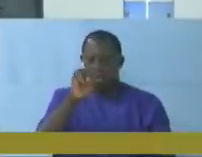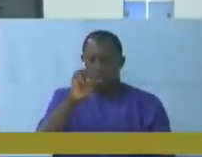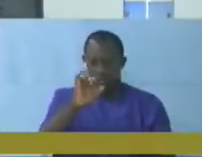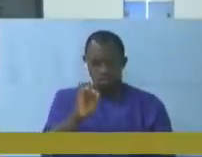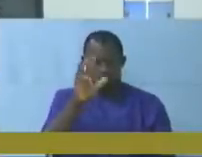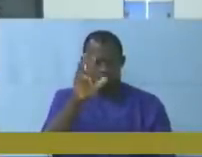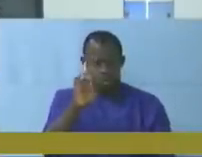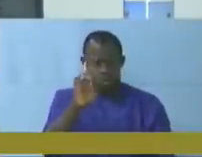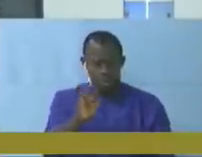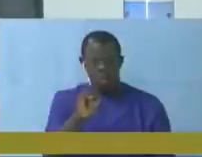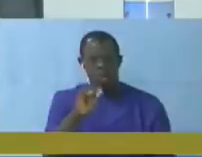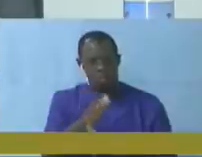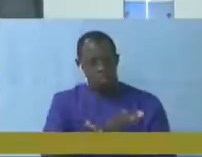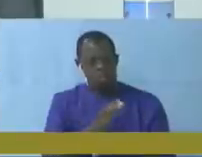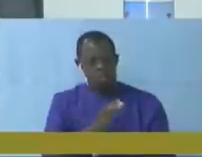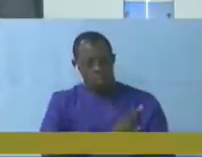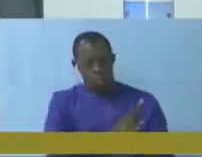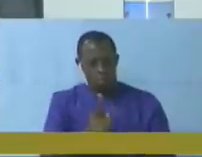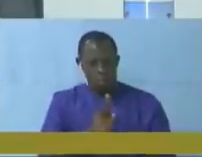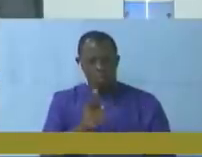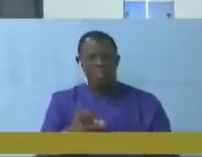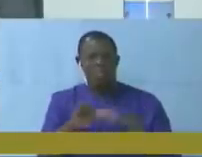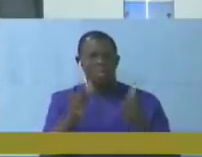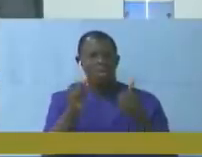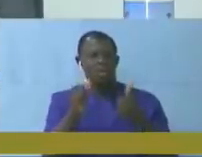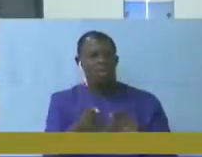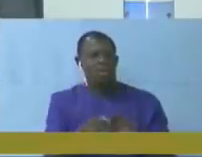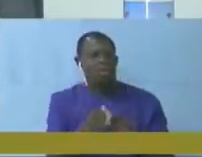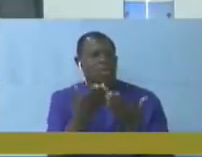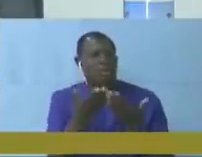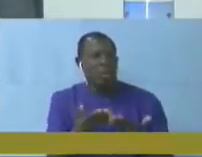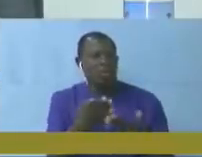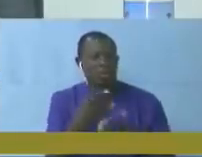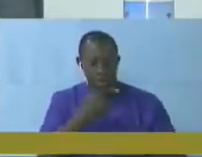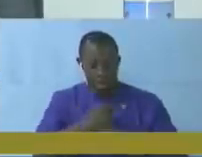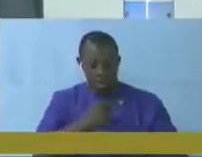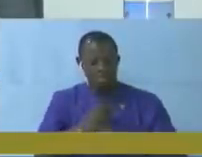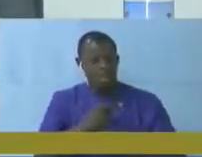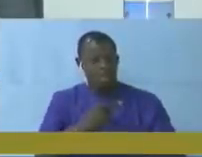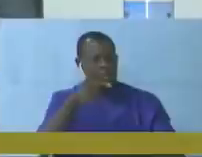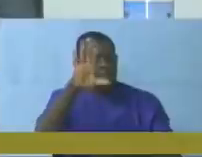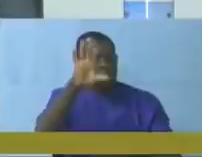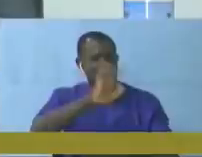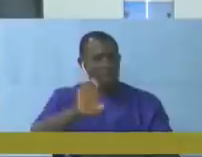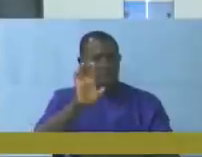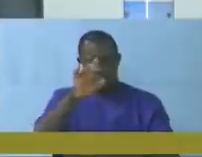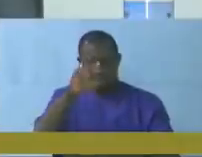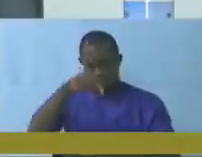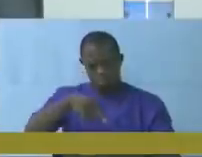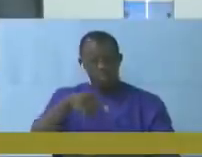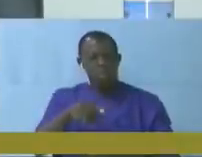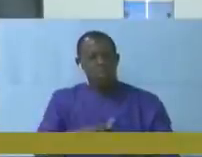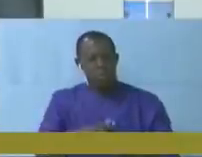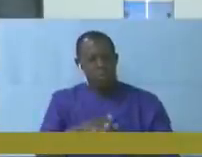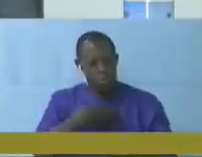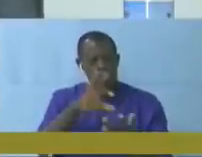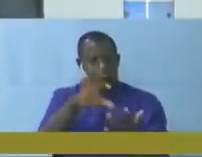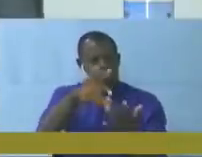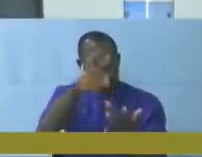I'd like to inform you that we do allow for interpretation in one local language.